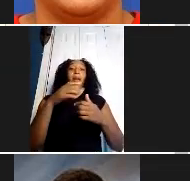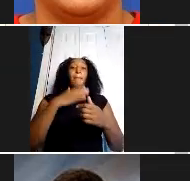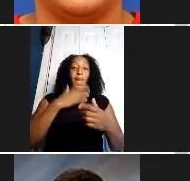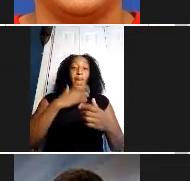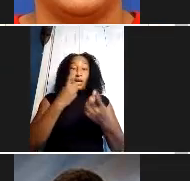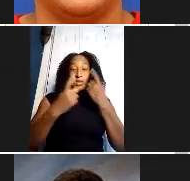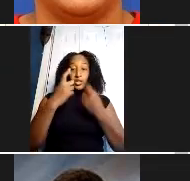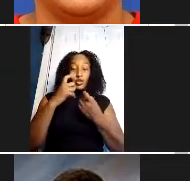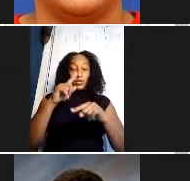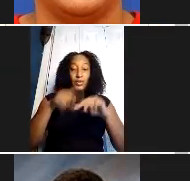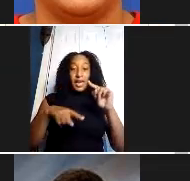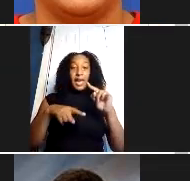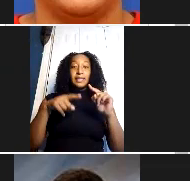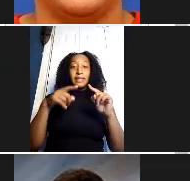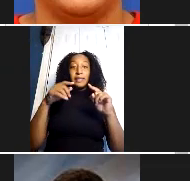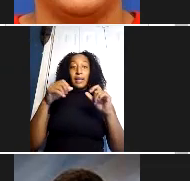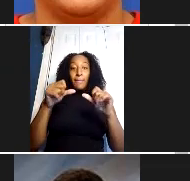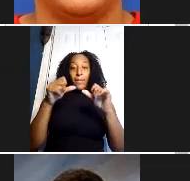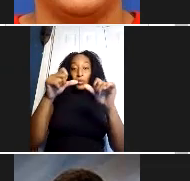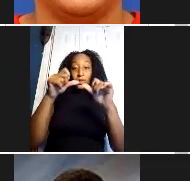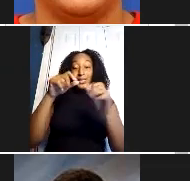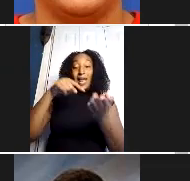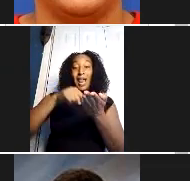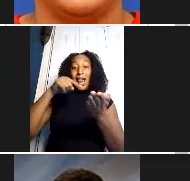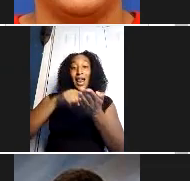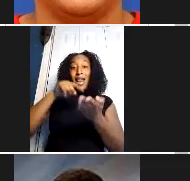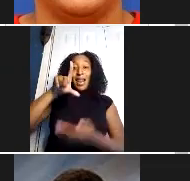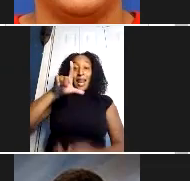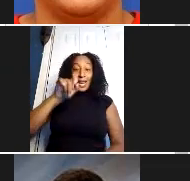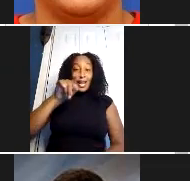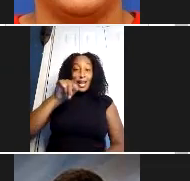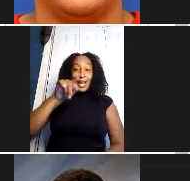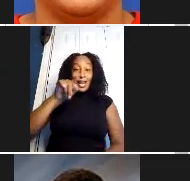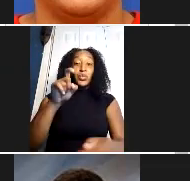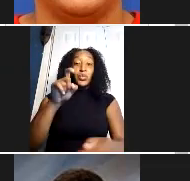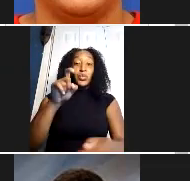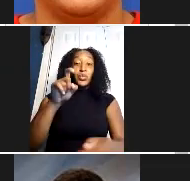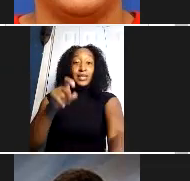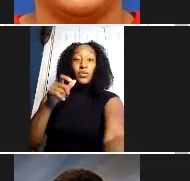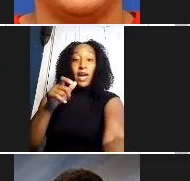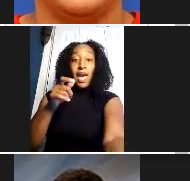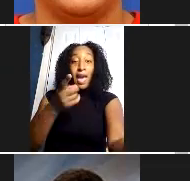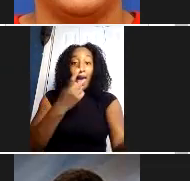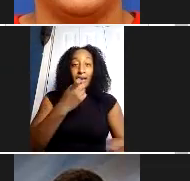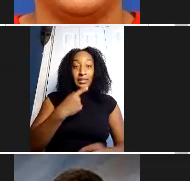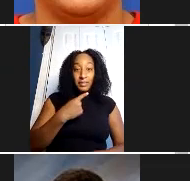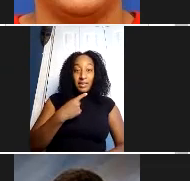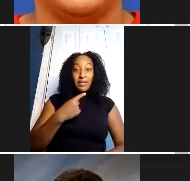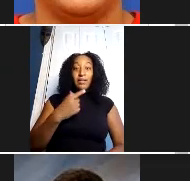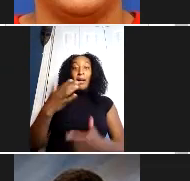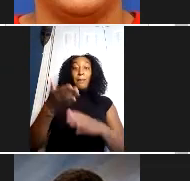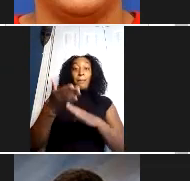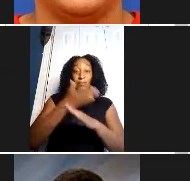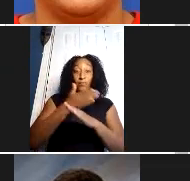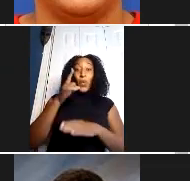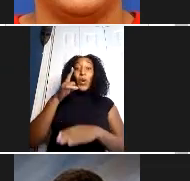my requirement is that by the 12th, you turn those items in. If you need to ask me something about them prior to, feel free.